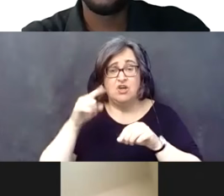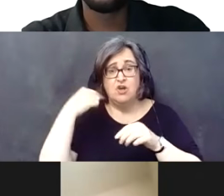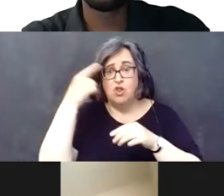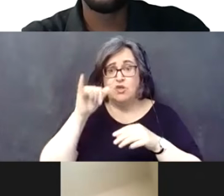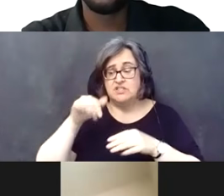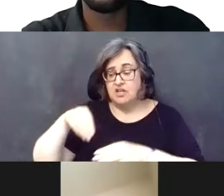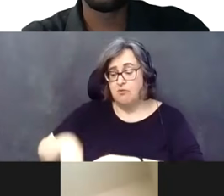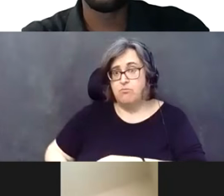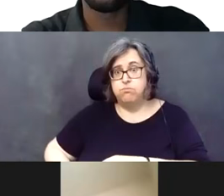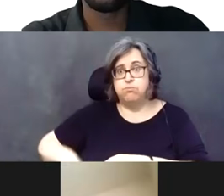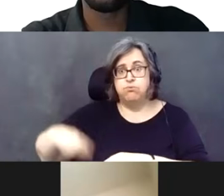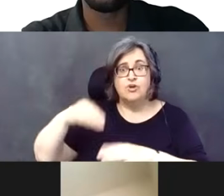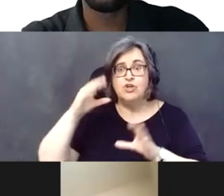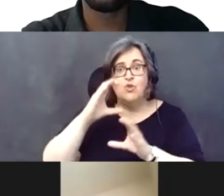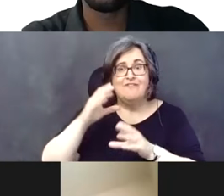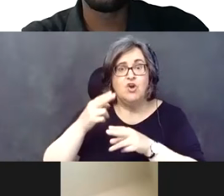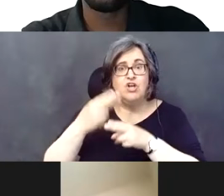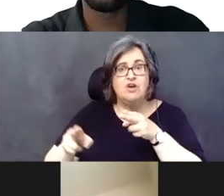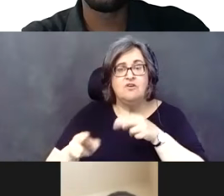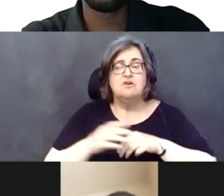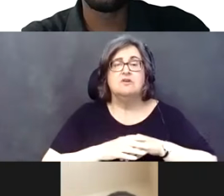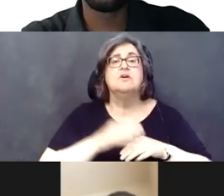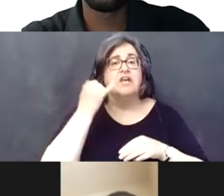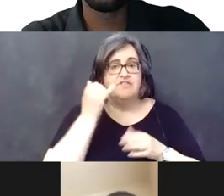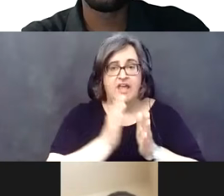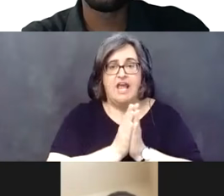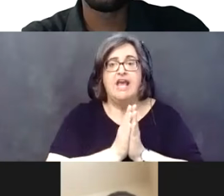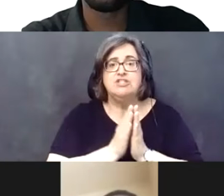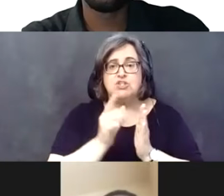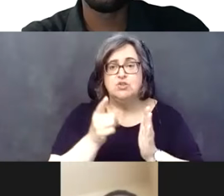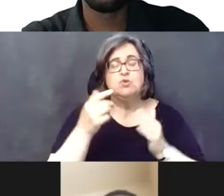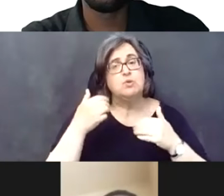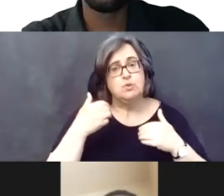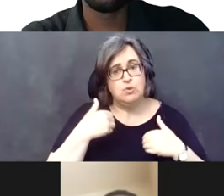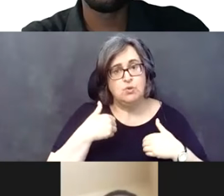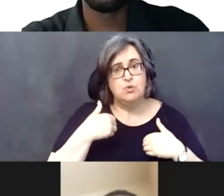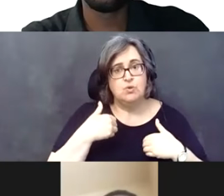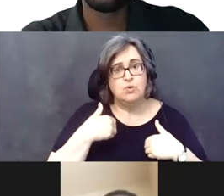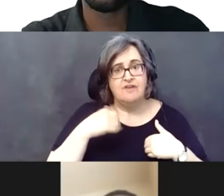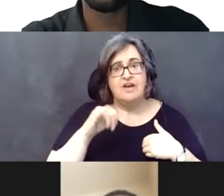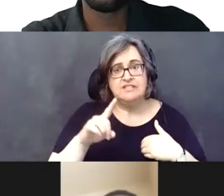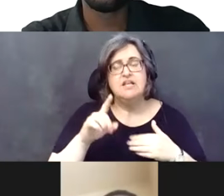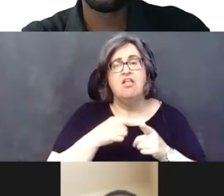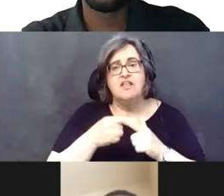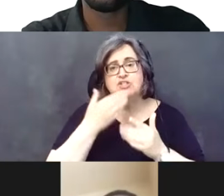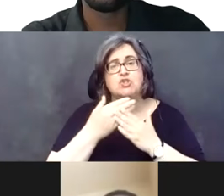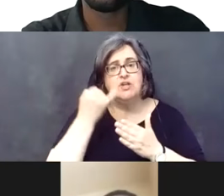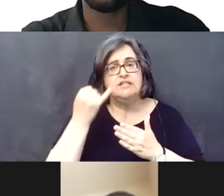ask you to take out your identification and it's on your identification that you have disability, that'd be a good idea.